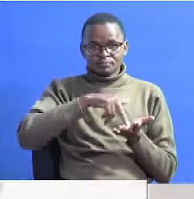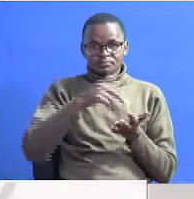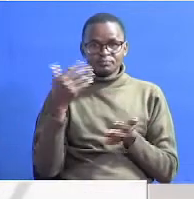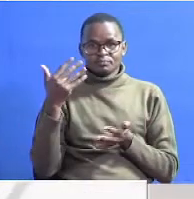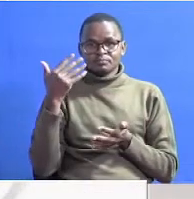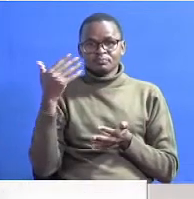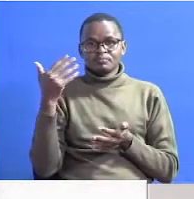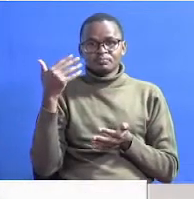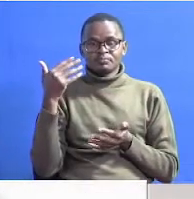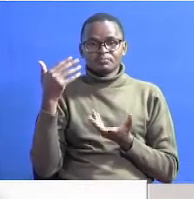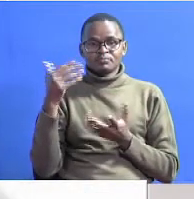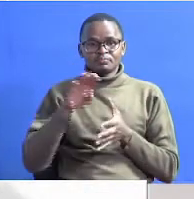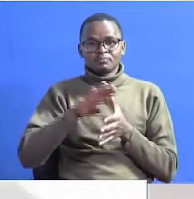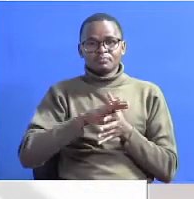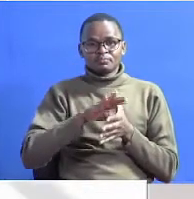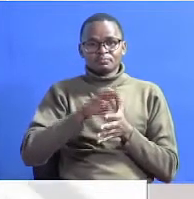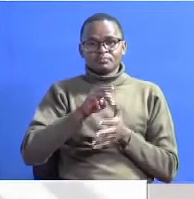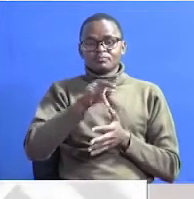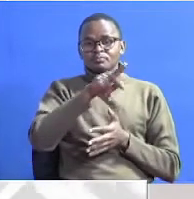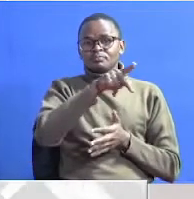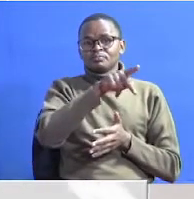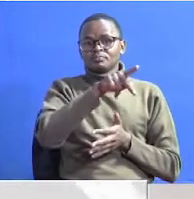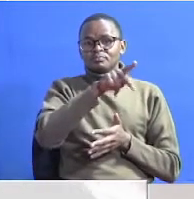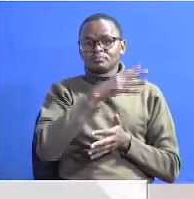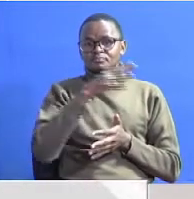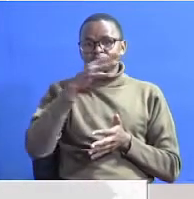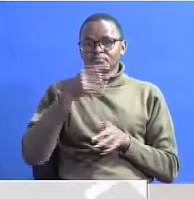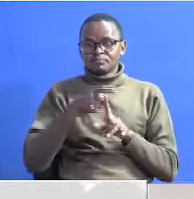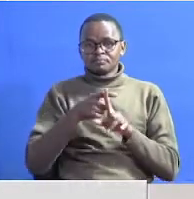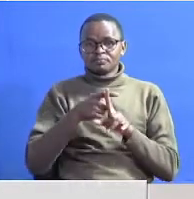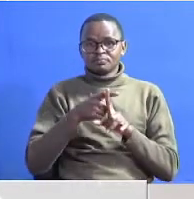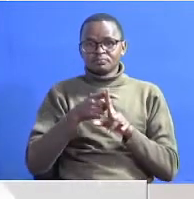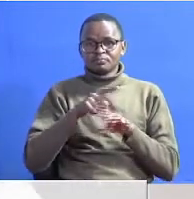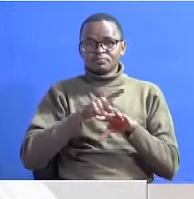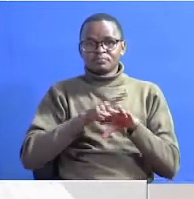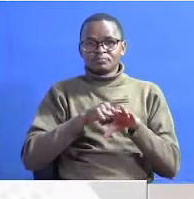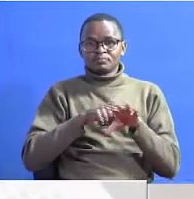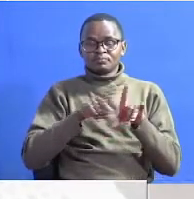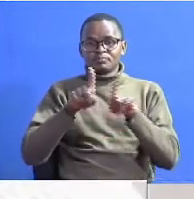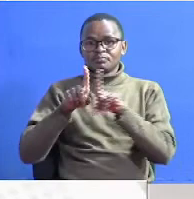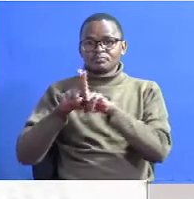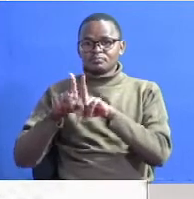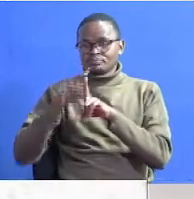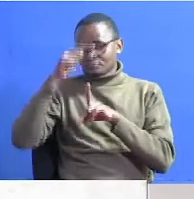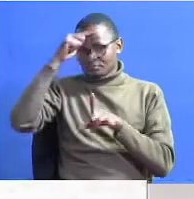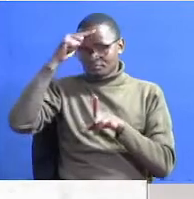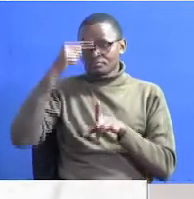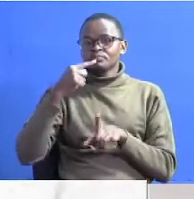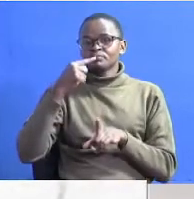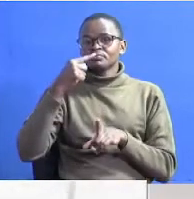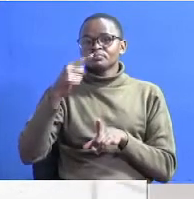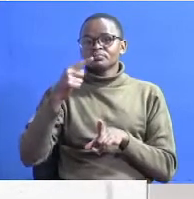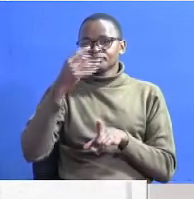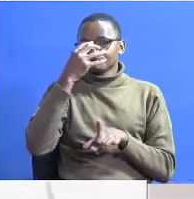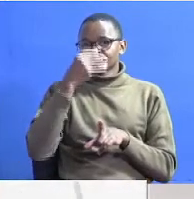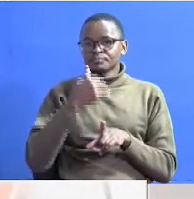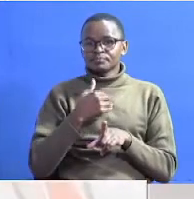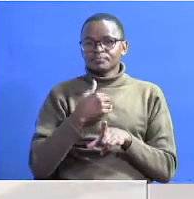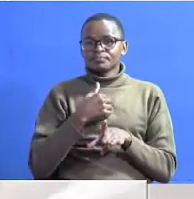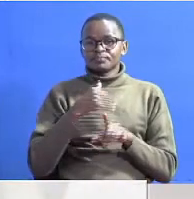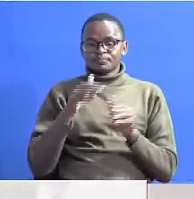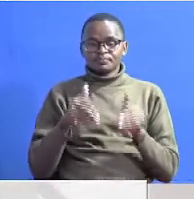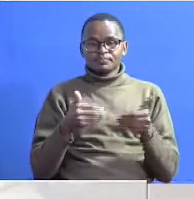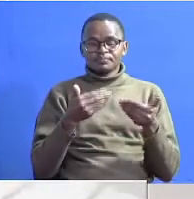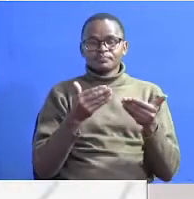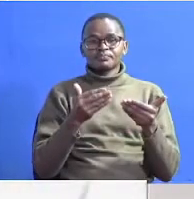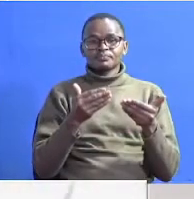previously, of course, as a member of the county assembly. And of course, probably I know with the time you'll also, because you say that William Ruto has